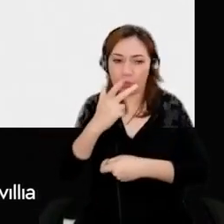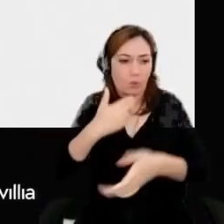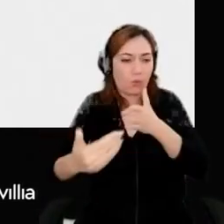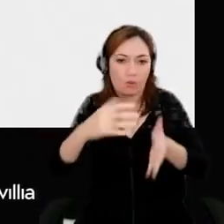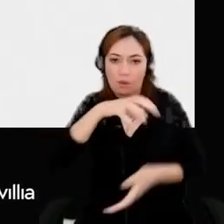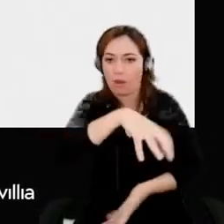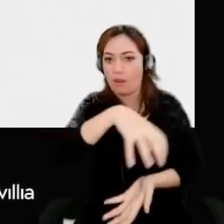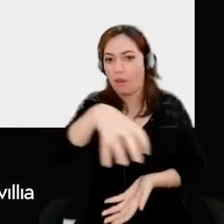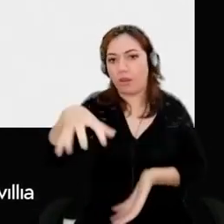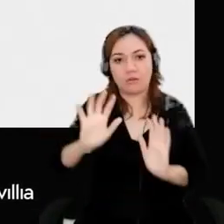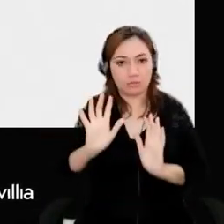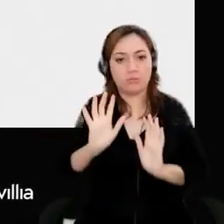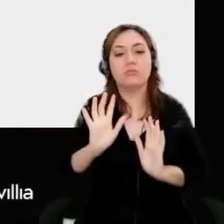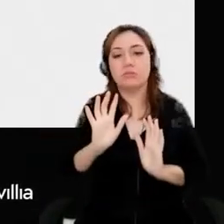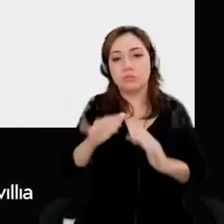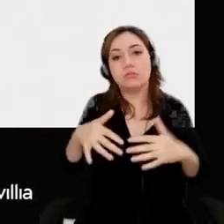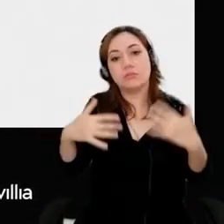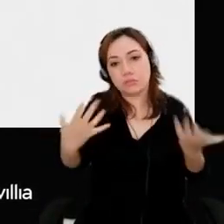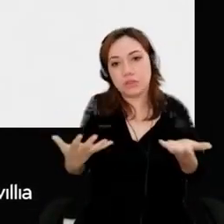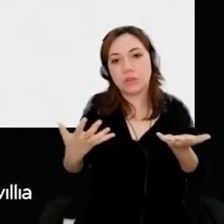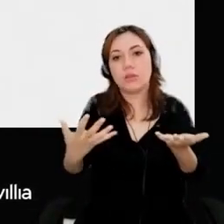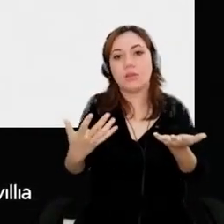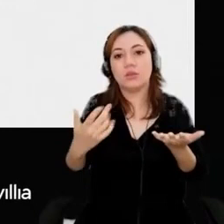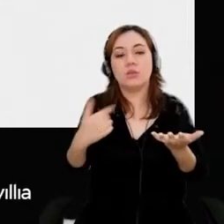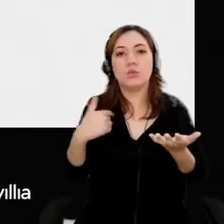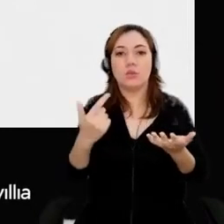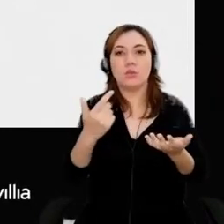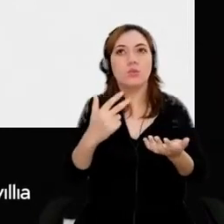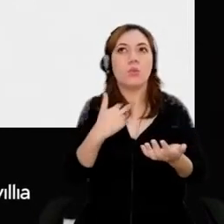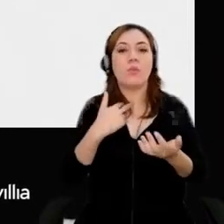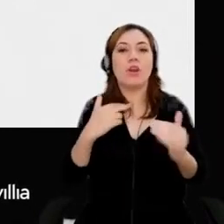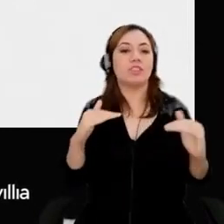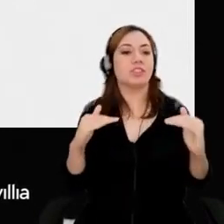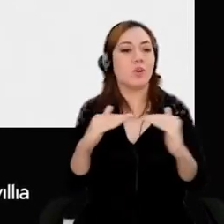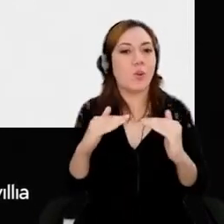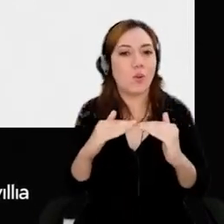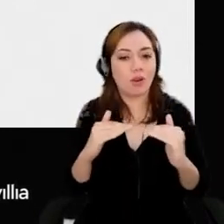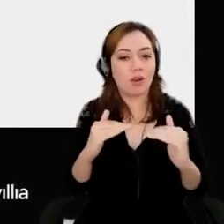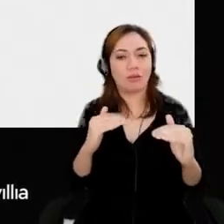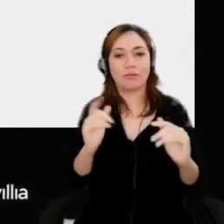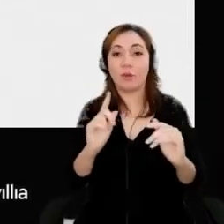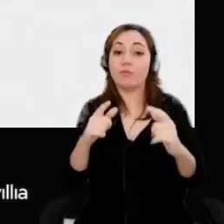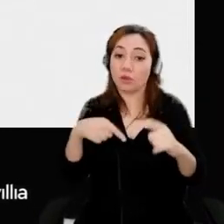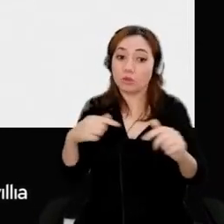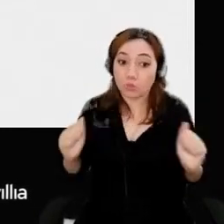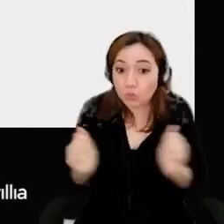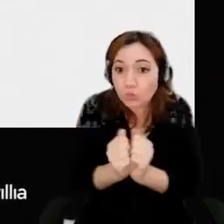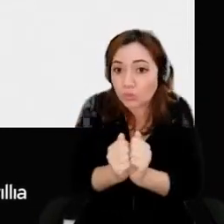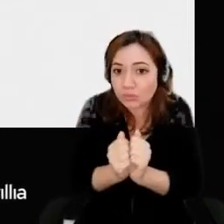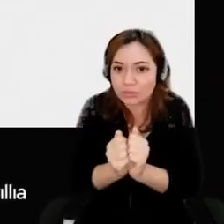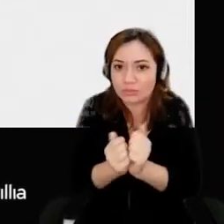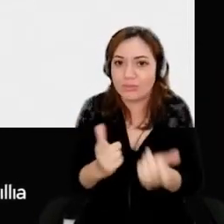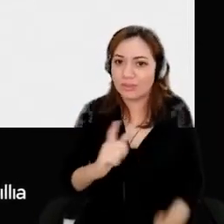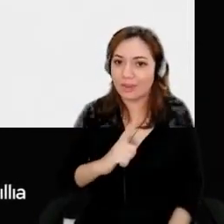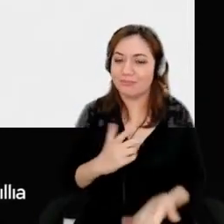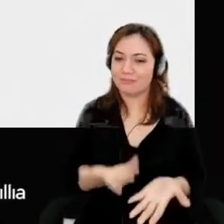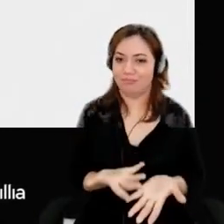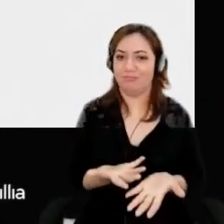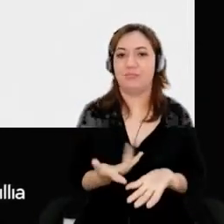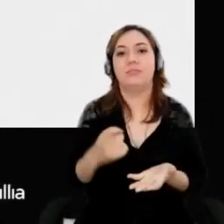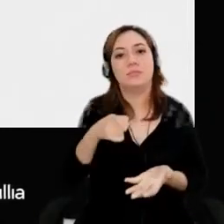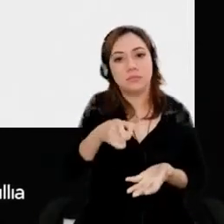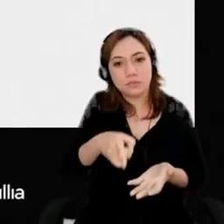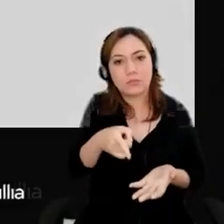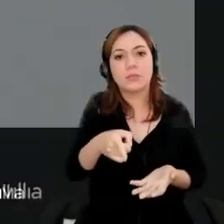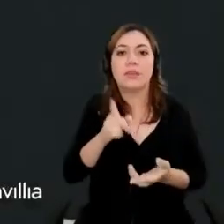we can't be aligned. We are the same part of the company. So I think this is really what about digital transformation,